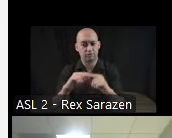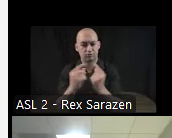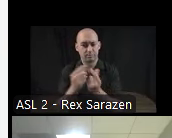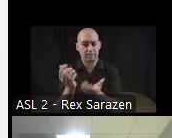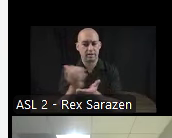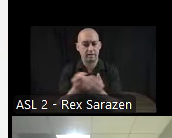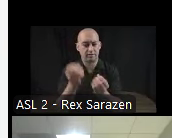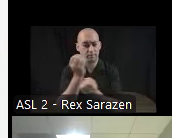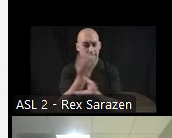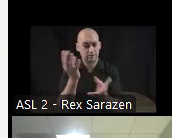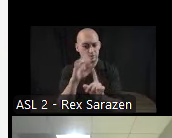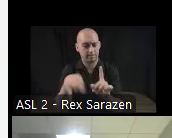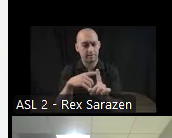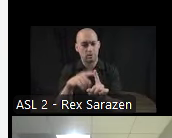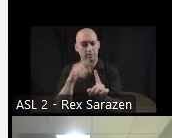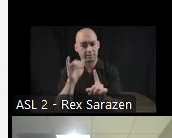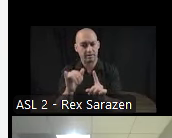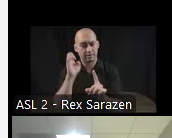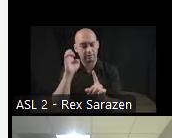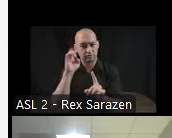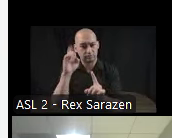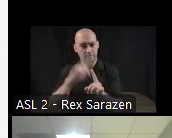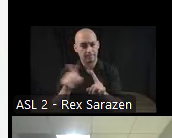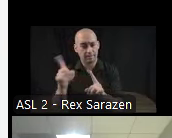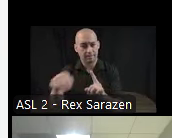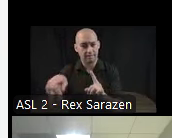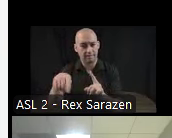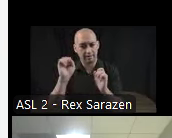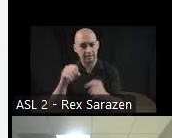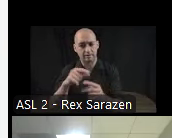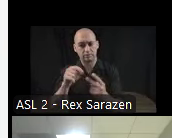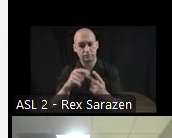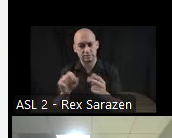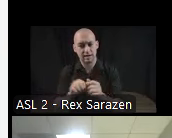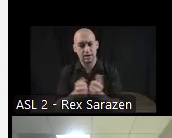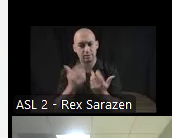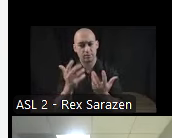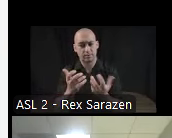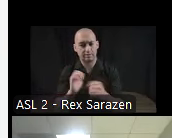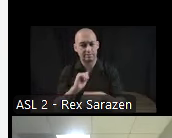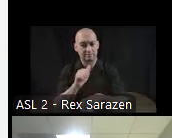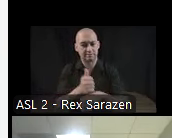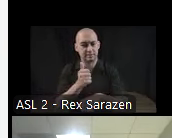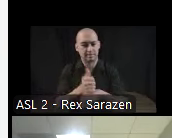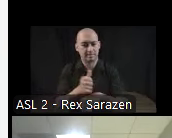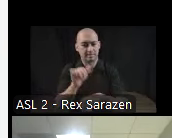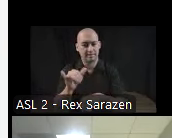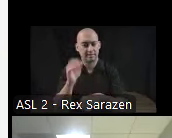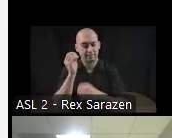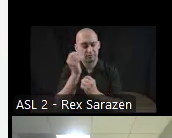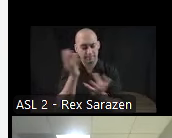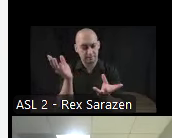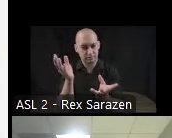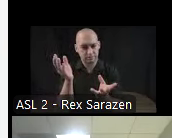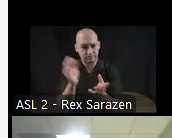that education, but they could kind of pick and choose how they wanted to implement that that information.